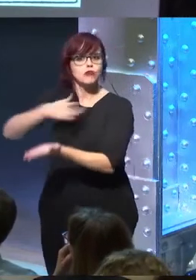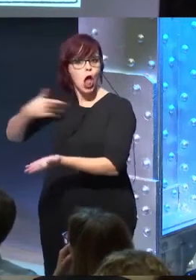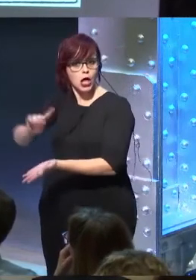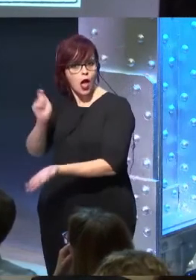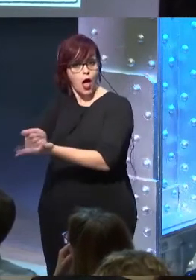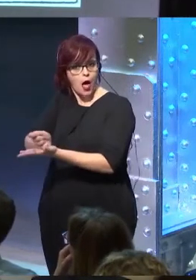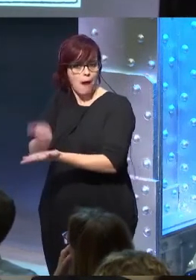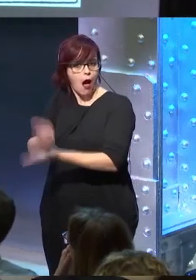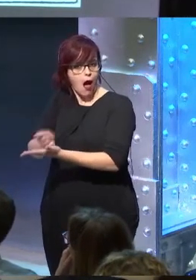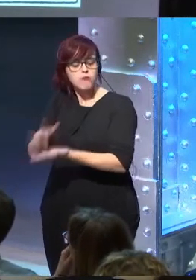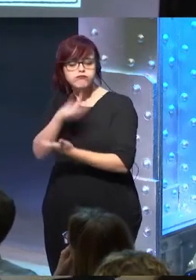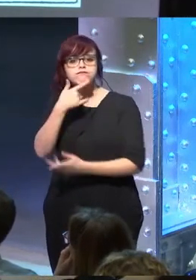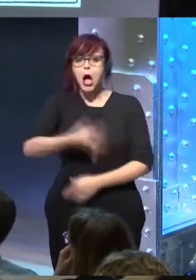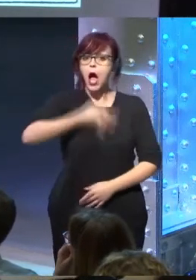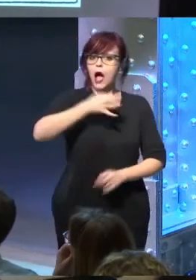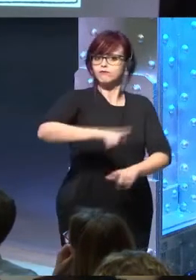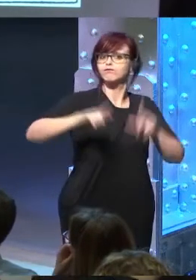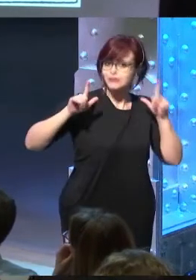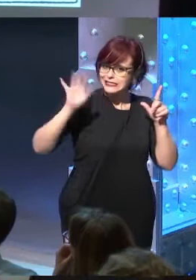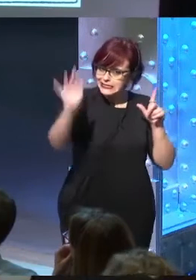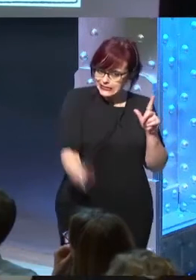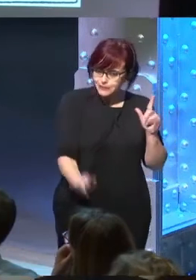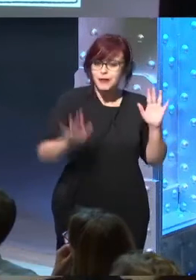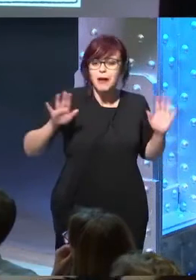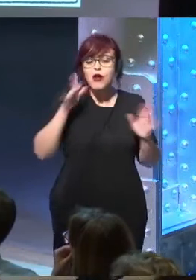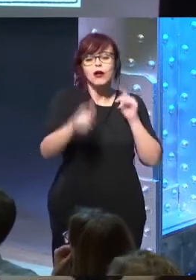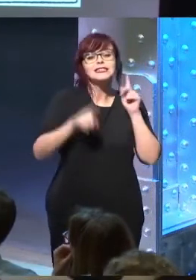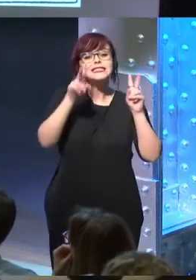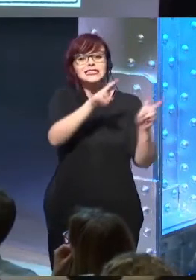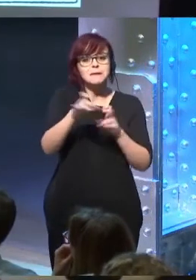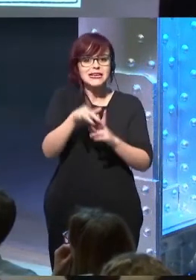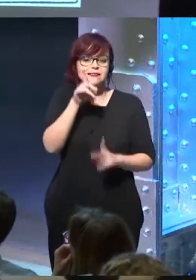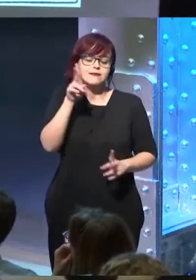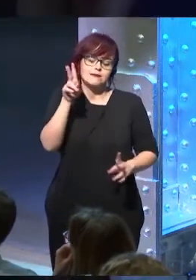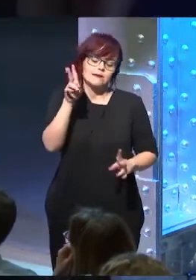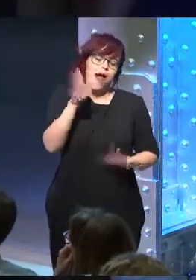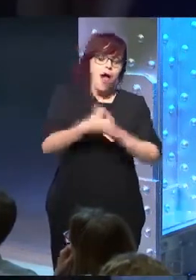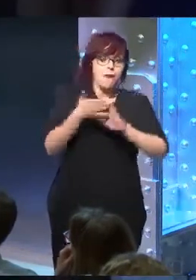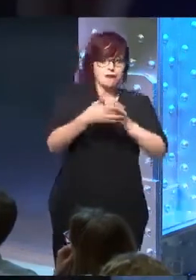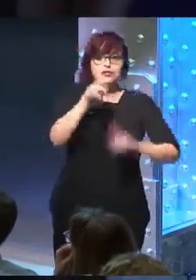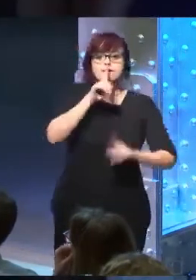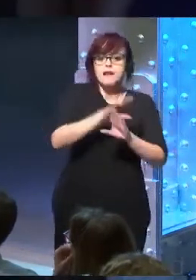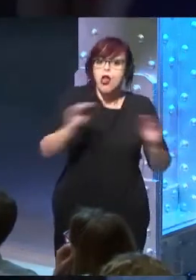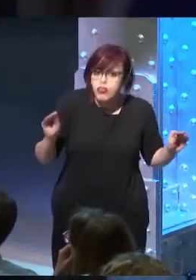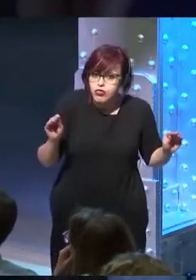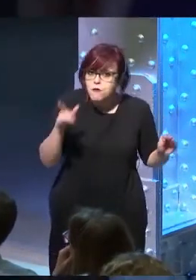But there's more to this ancient silence of women than meets the eye. This